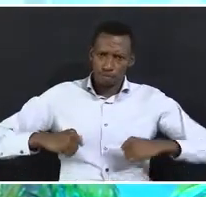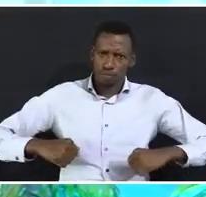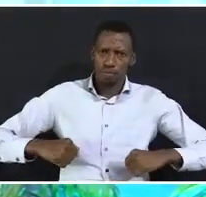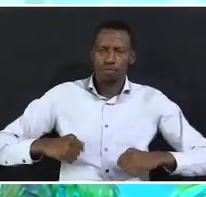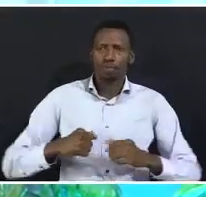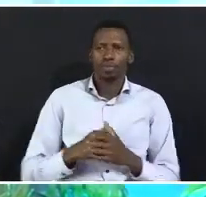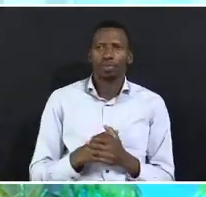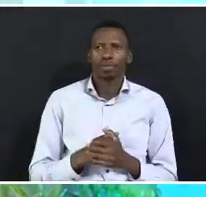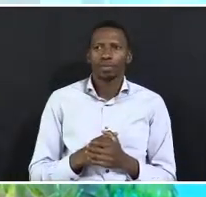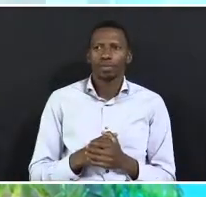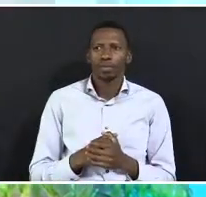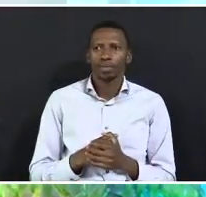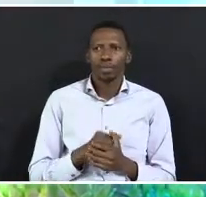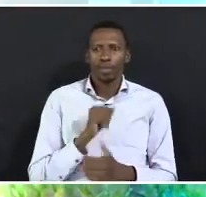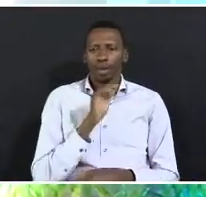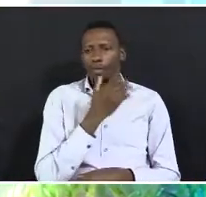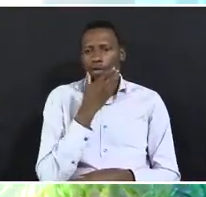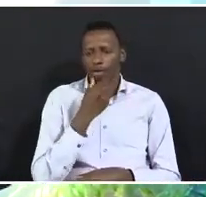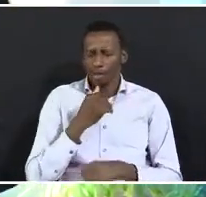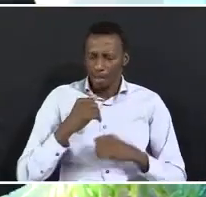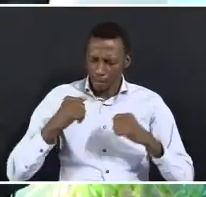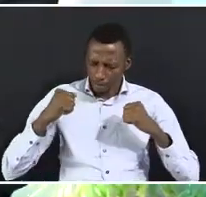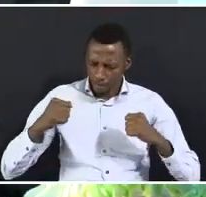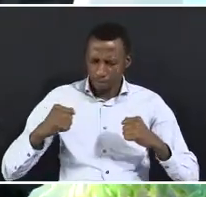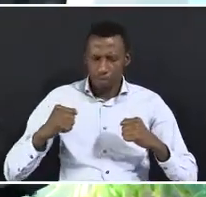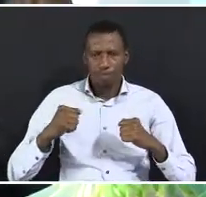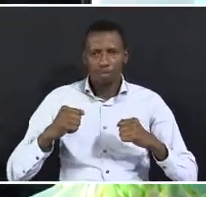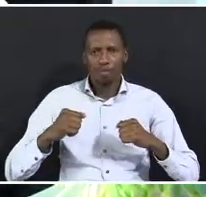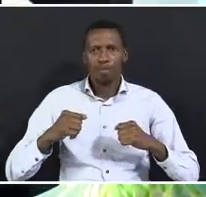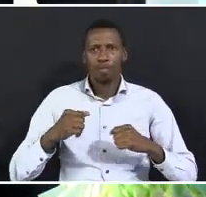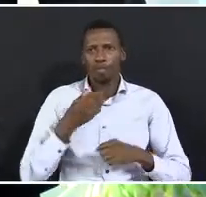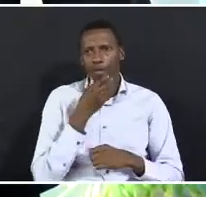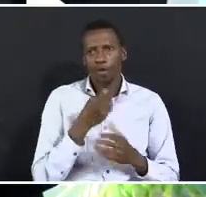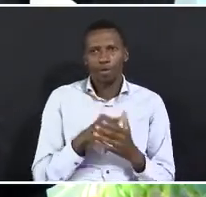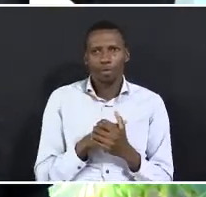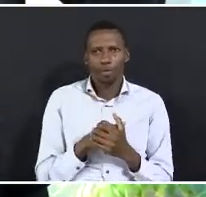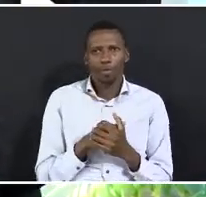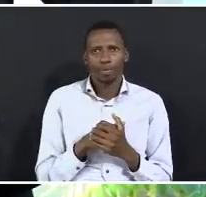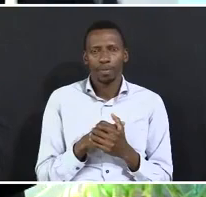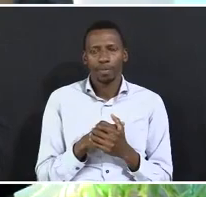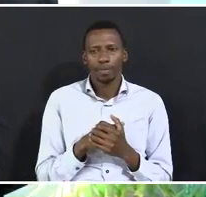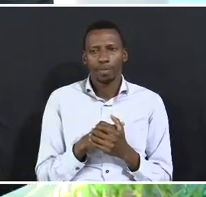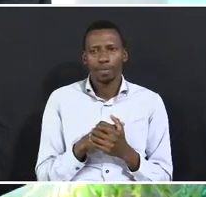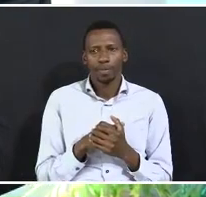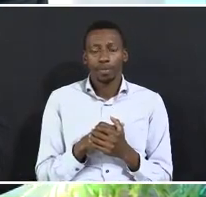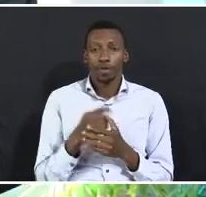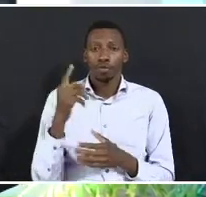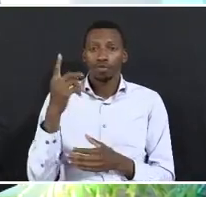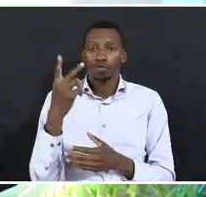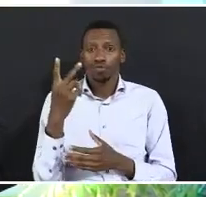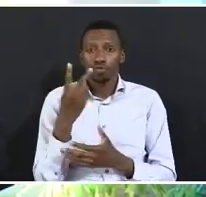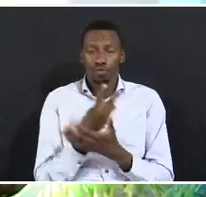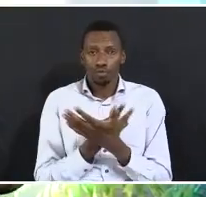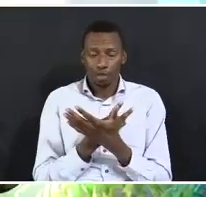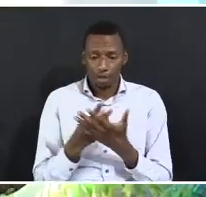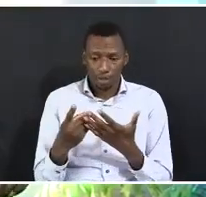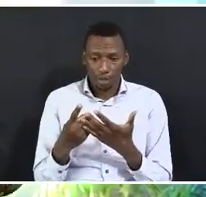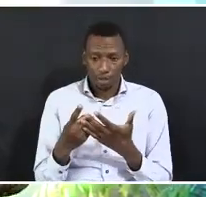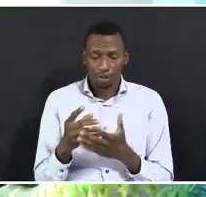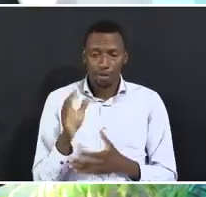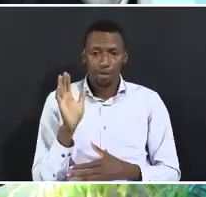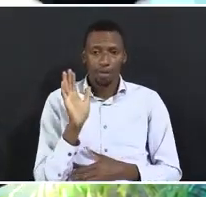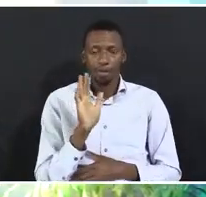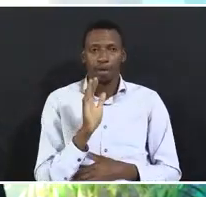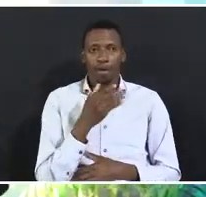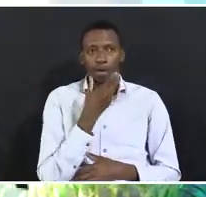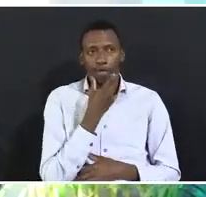My father was a huge man. In a span of 2 weeks, my father,